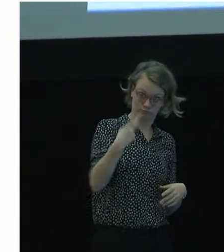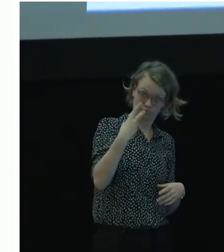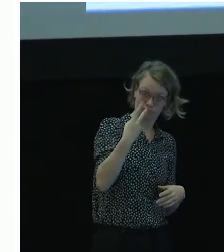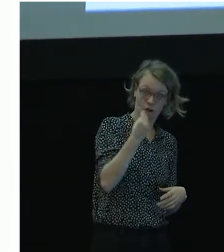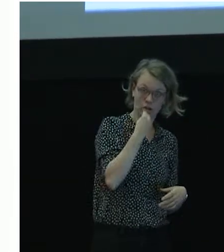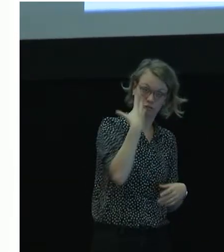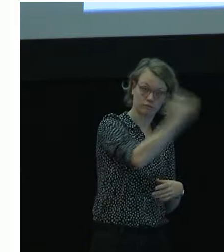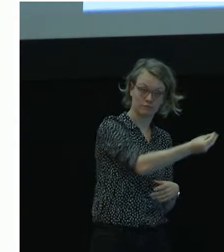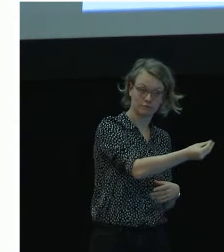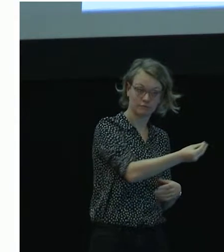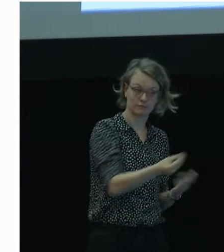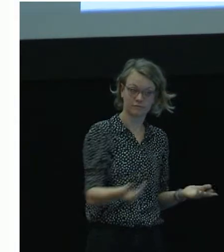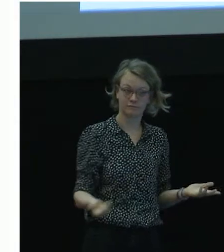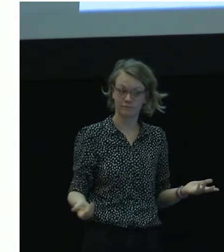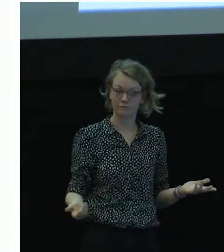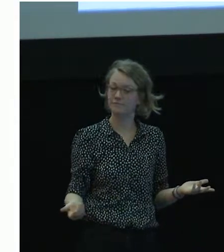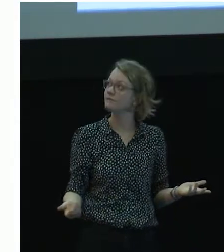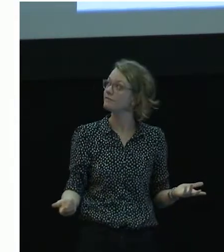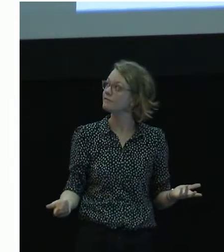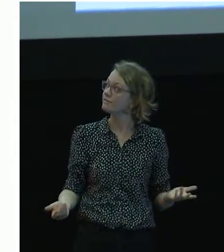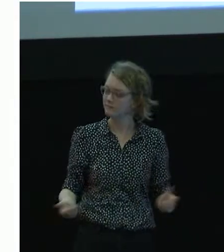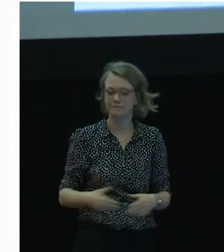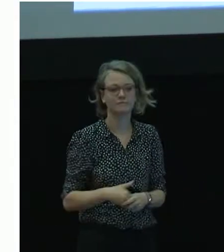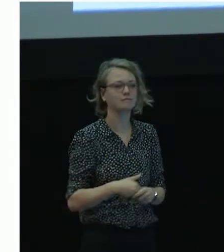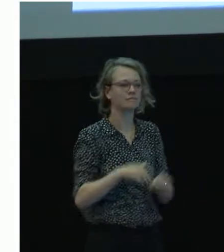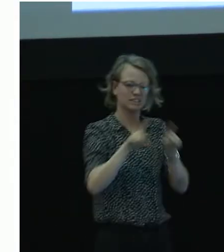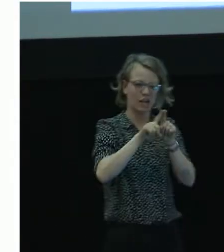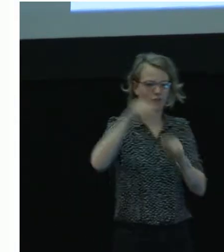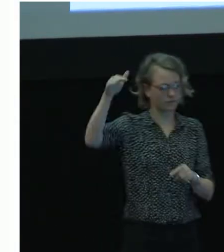sign that, it would be you, me, go lunch.